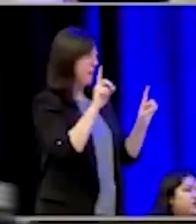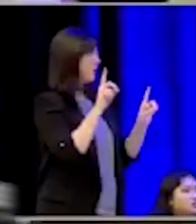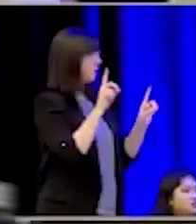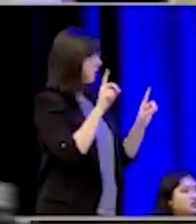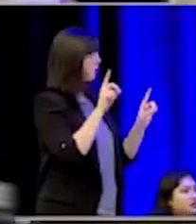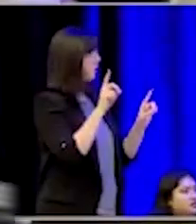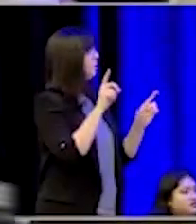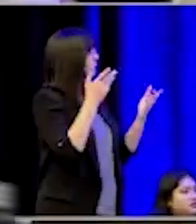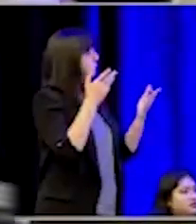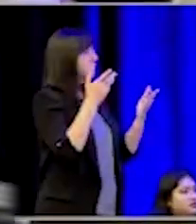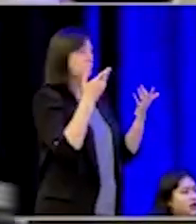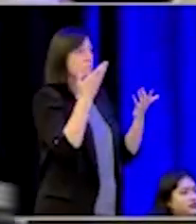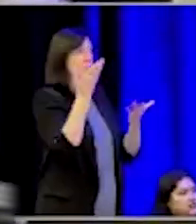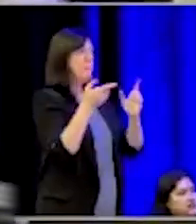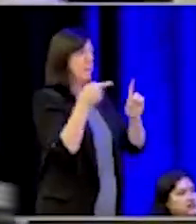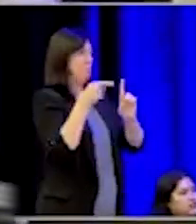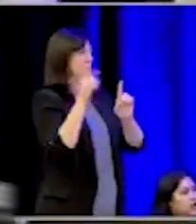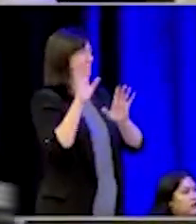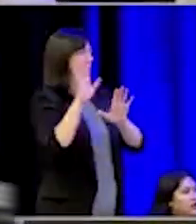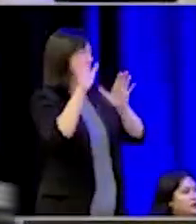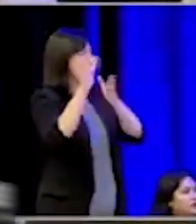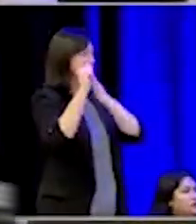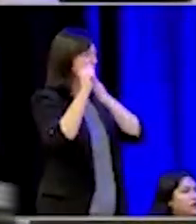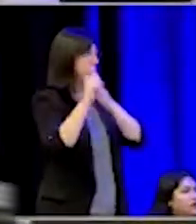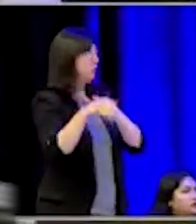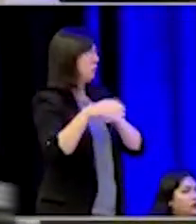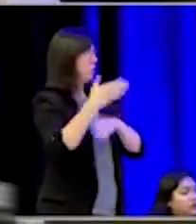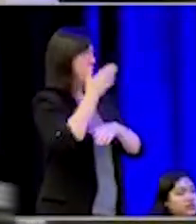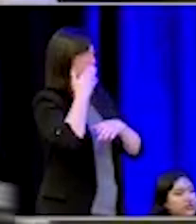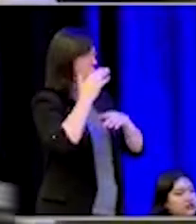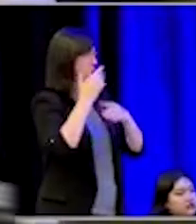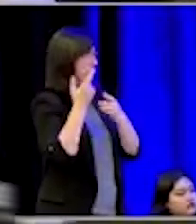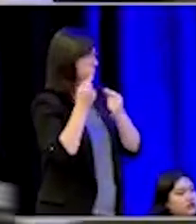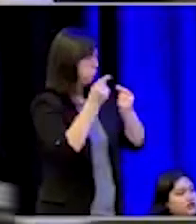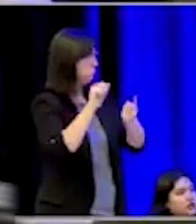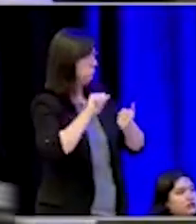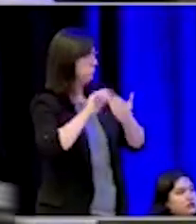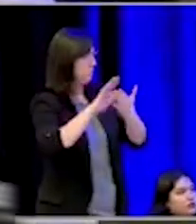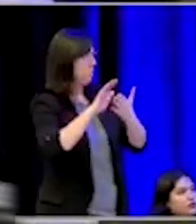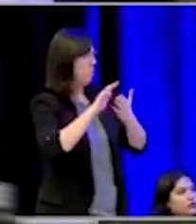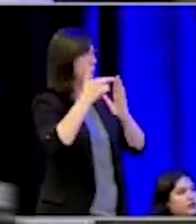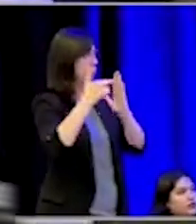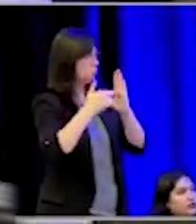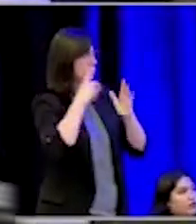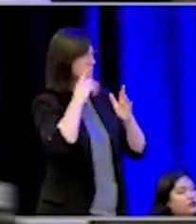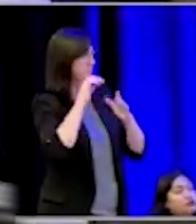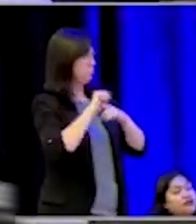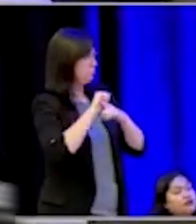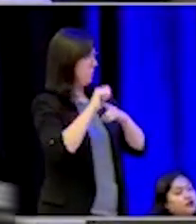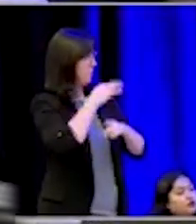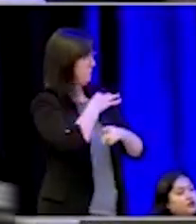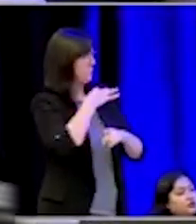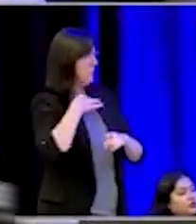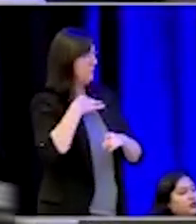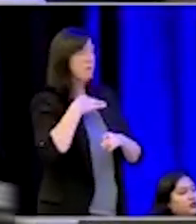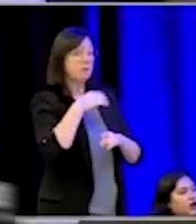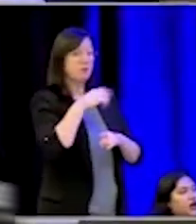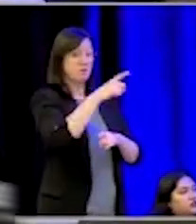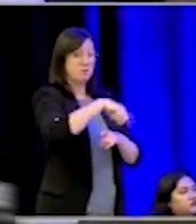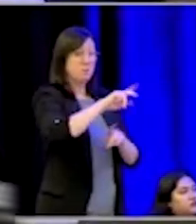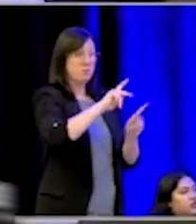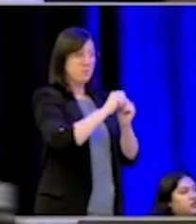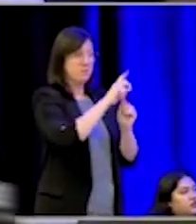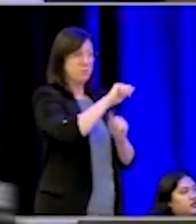these amazing leadership practices and guidelines and trainings for staff, it's important that not only are they involved in it, but they